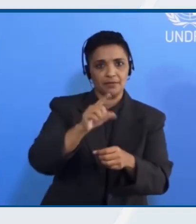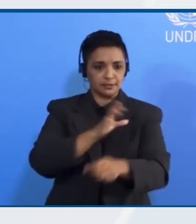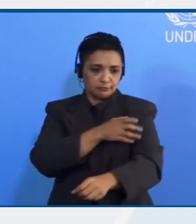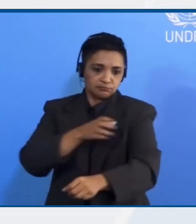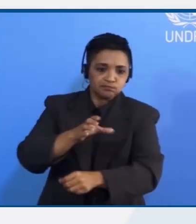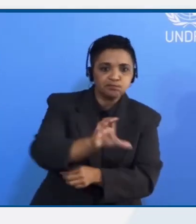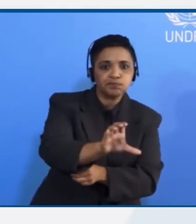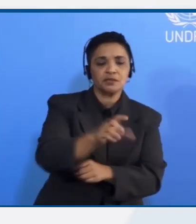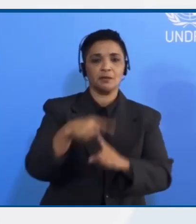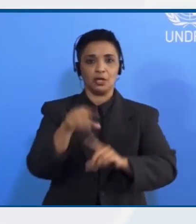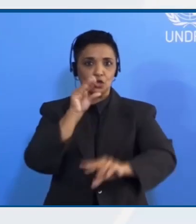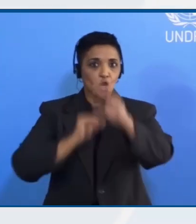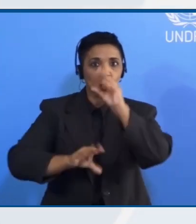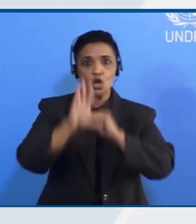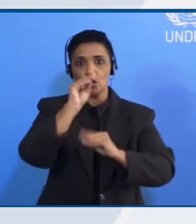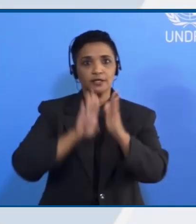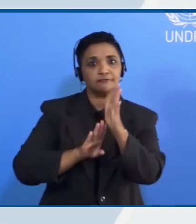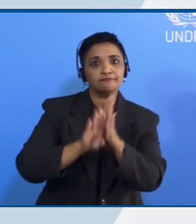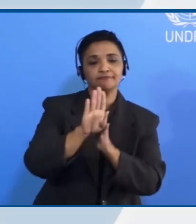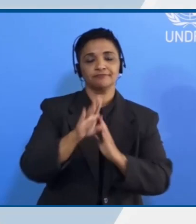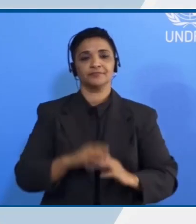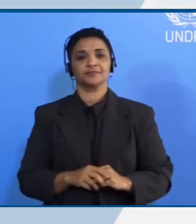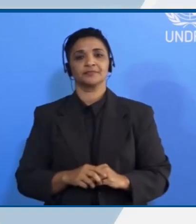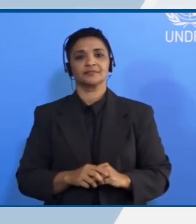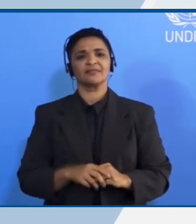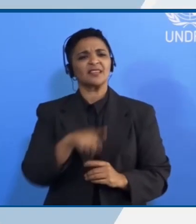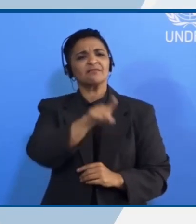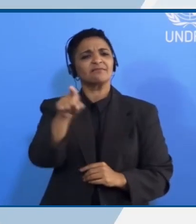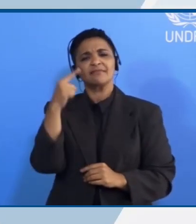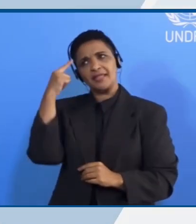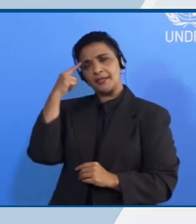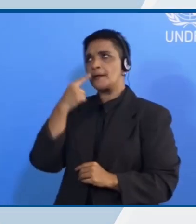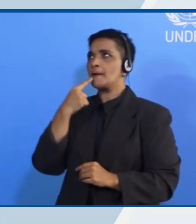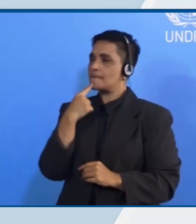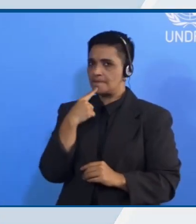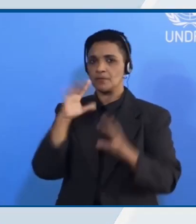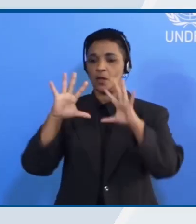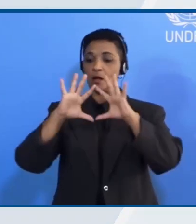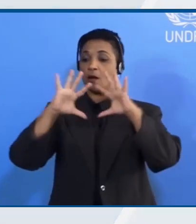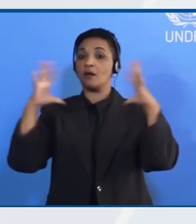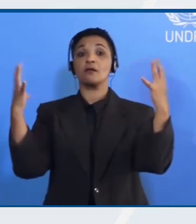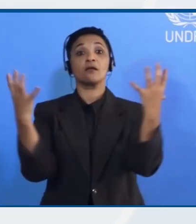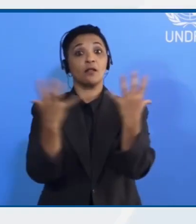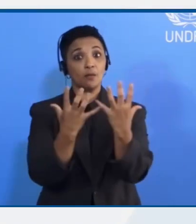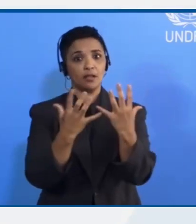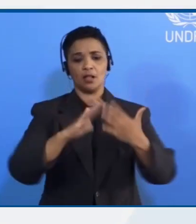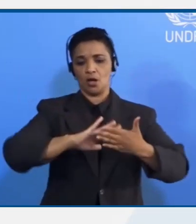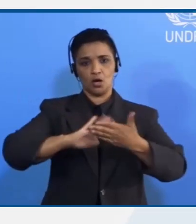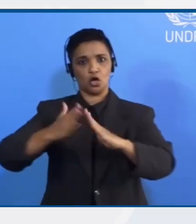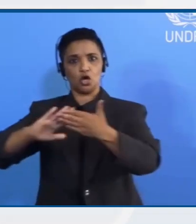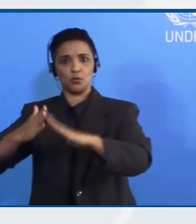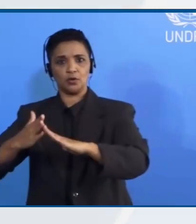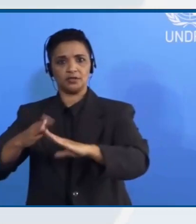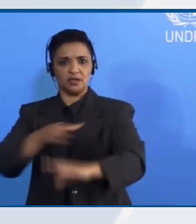it, that learning. What do you think the national, the global and the community levels could be doing to increase